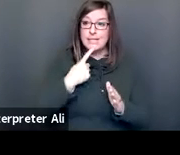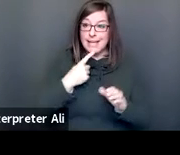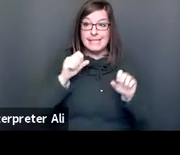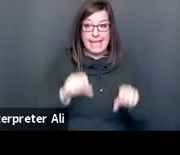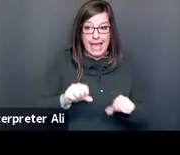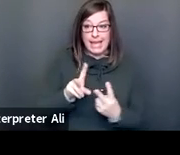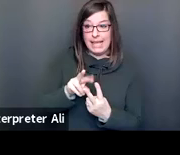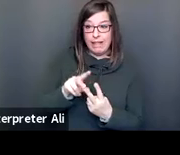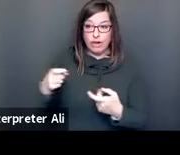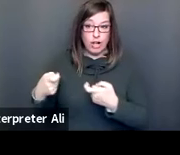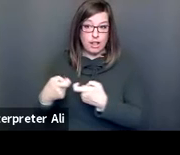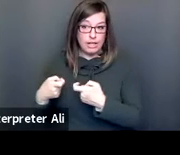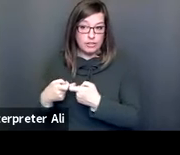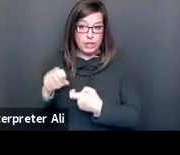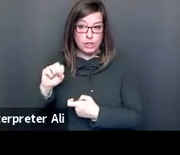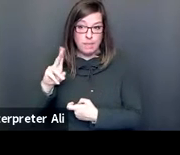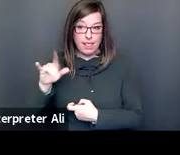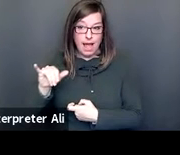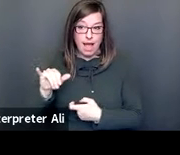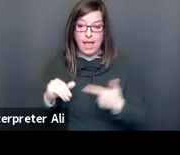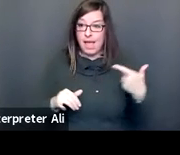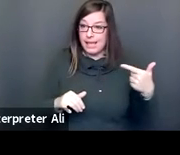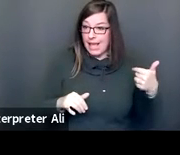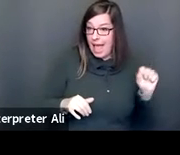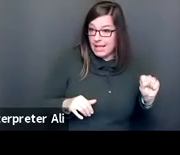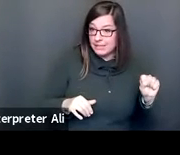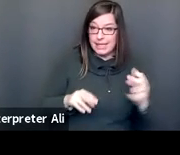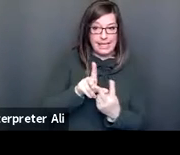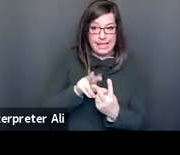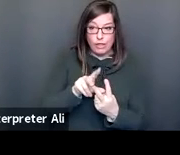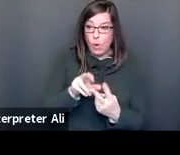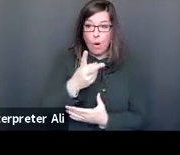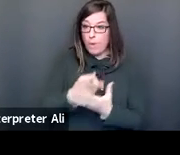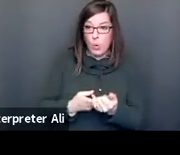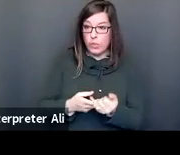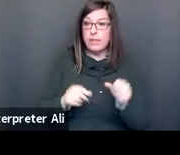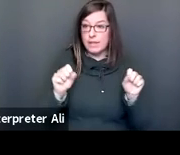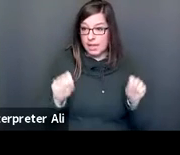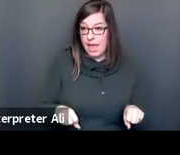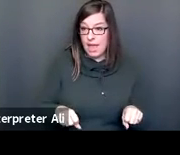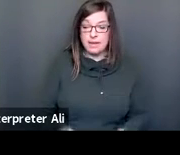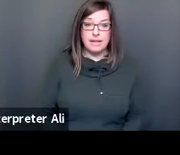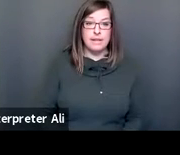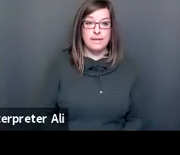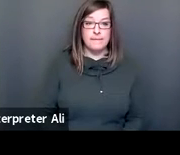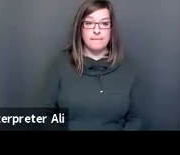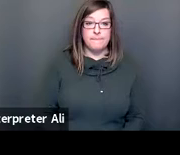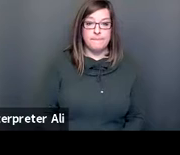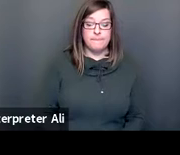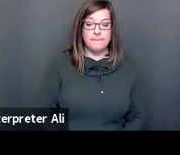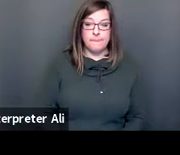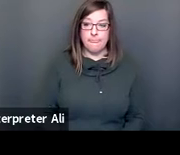supply and gas supply, or one or the other. In the case of wanting